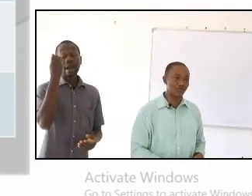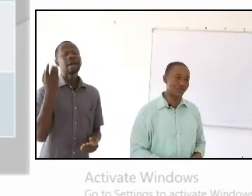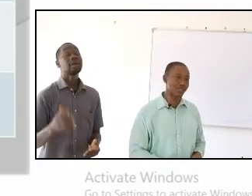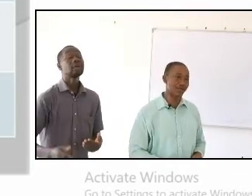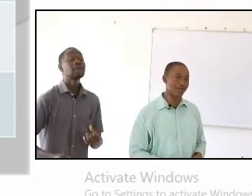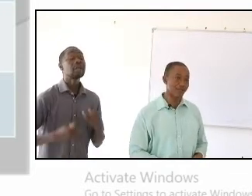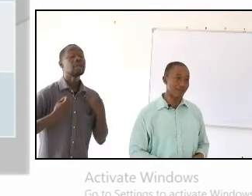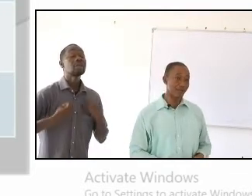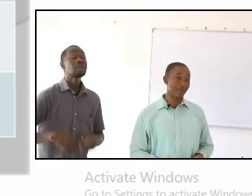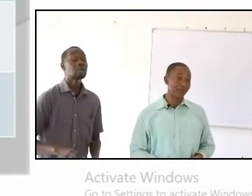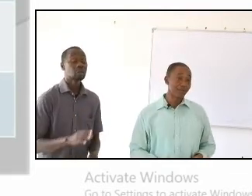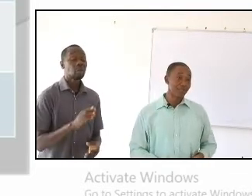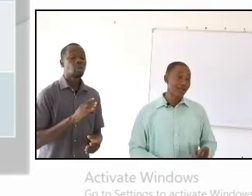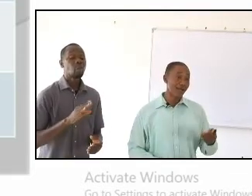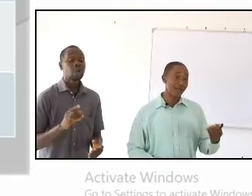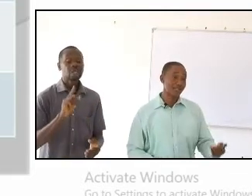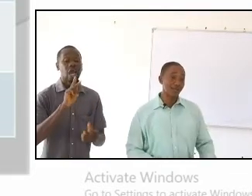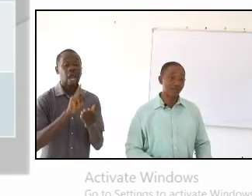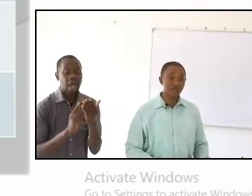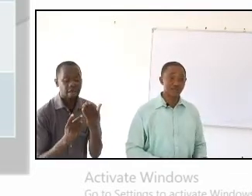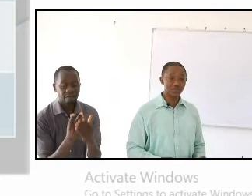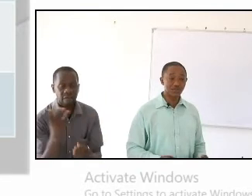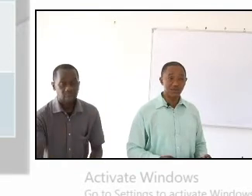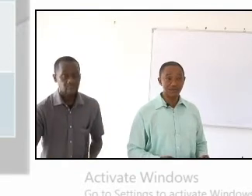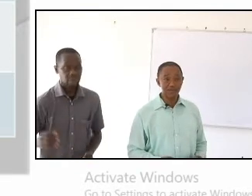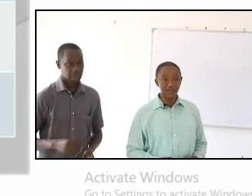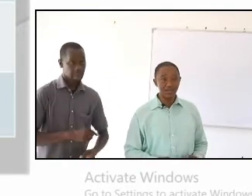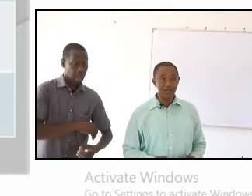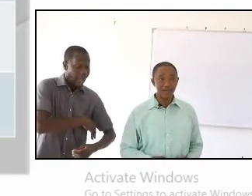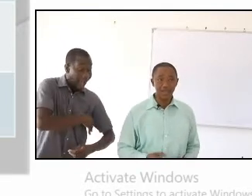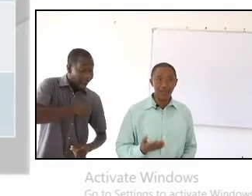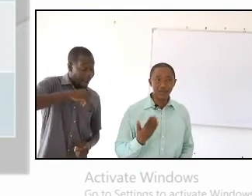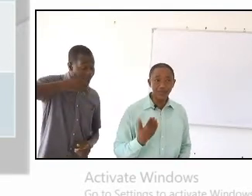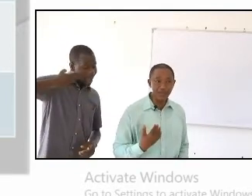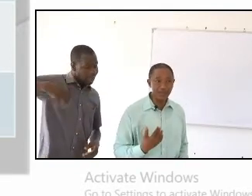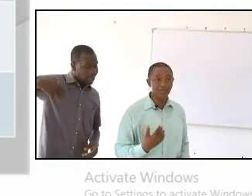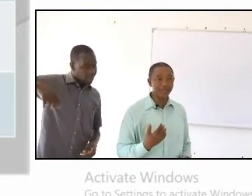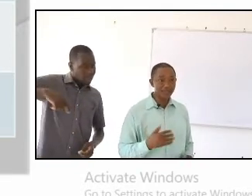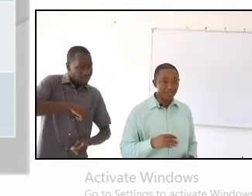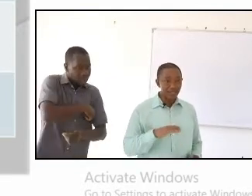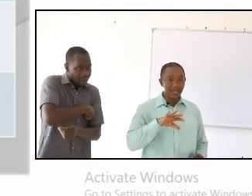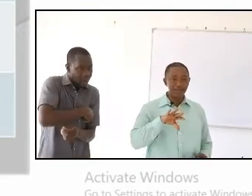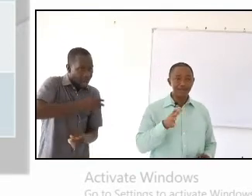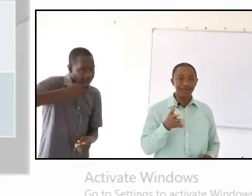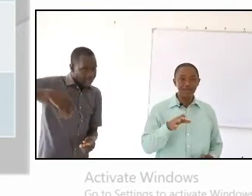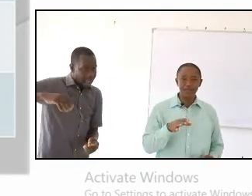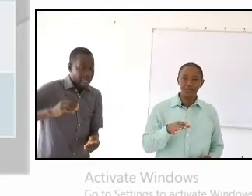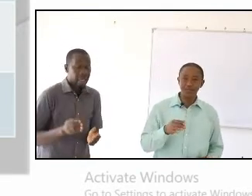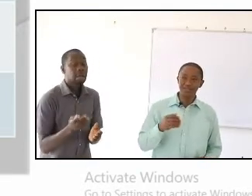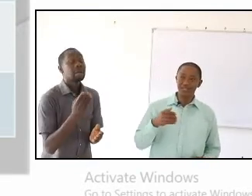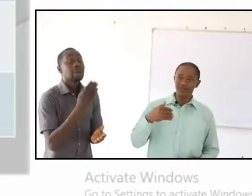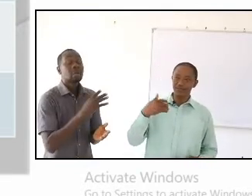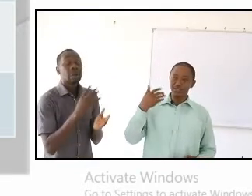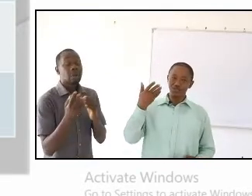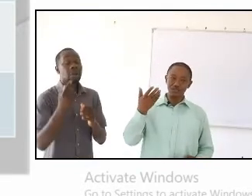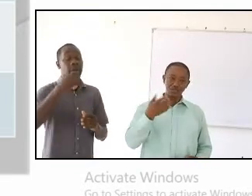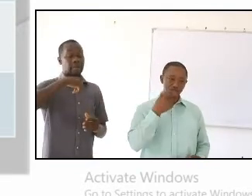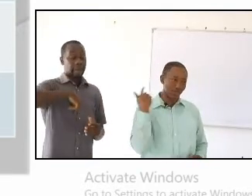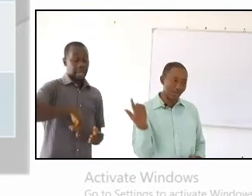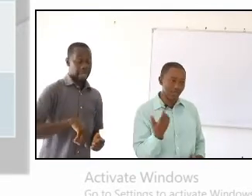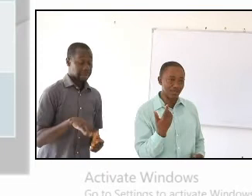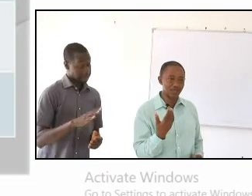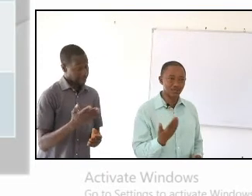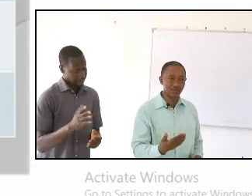lot of water vapor. And the temperature of the air you breathe in, again, vary. It depends if it is